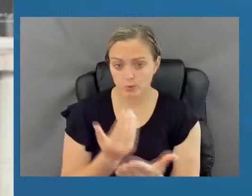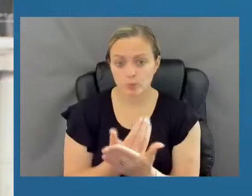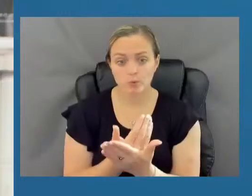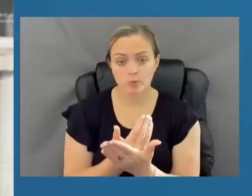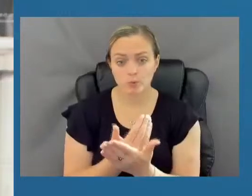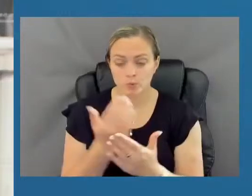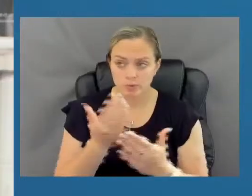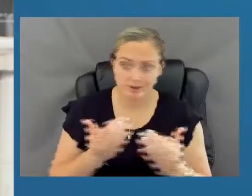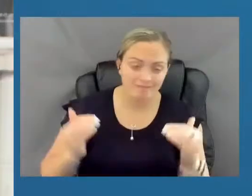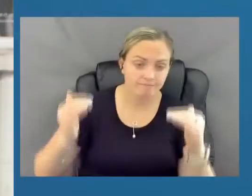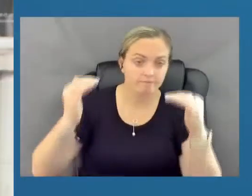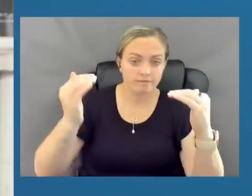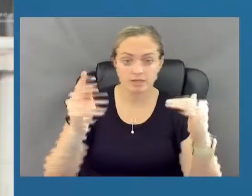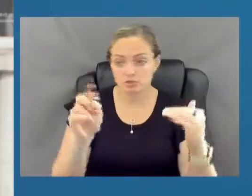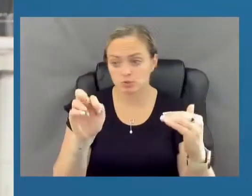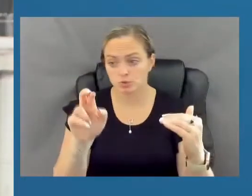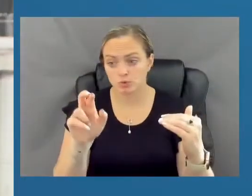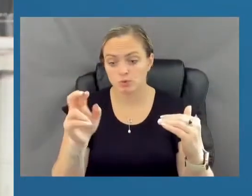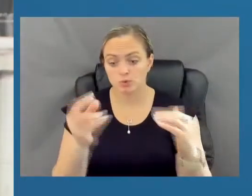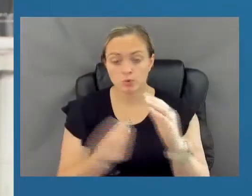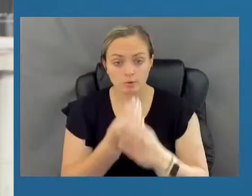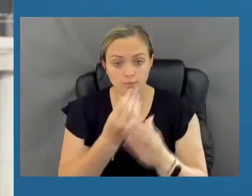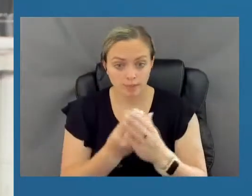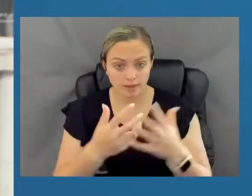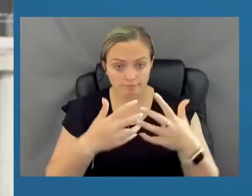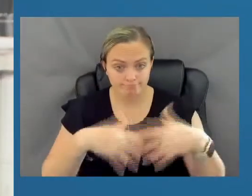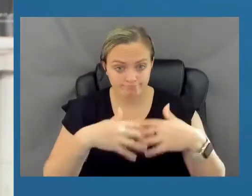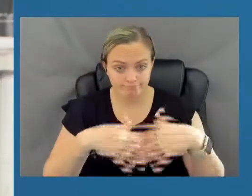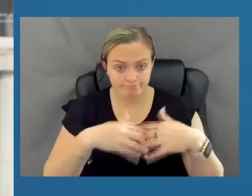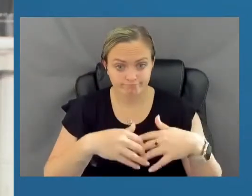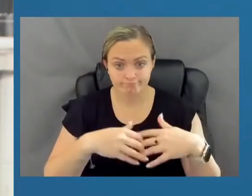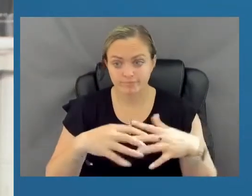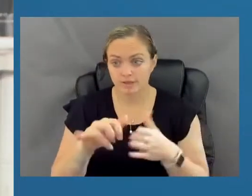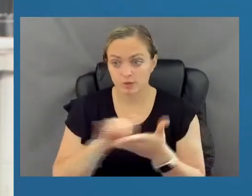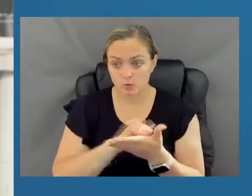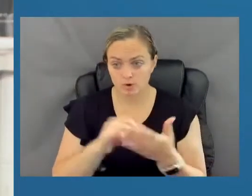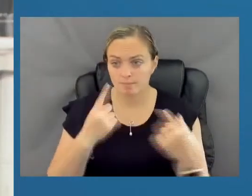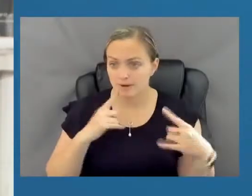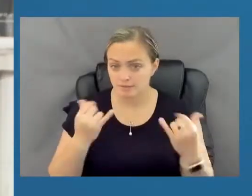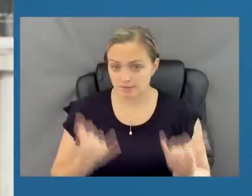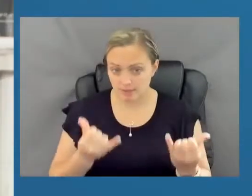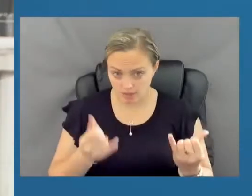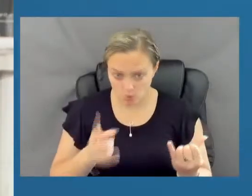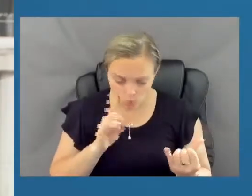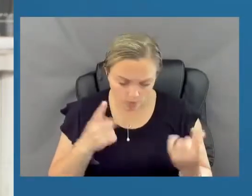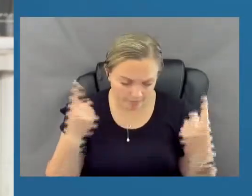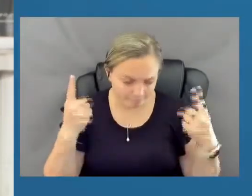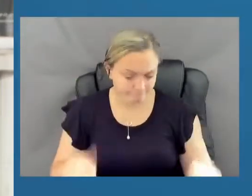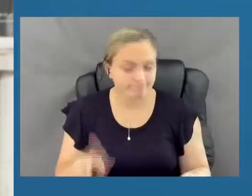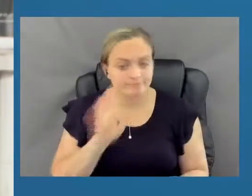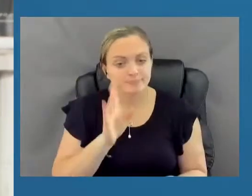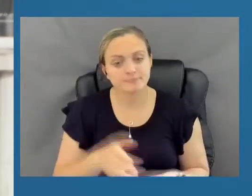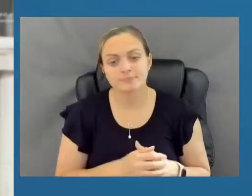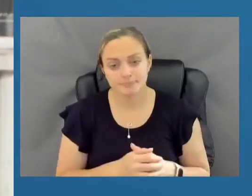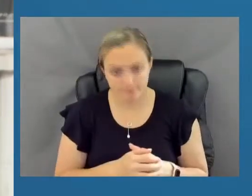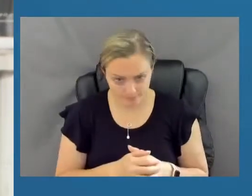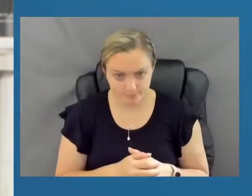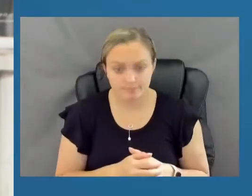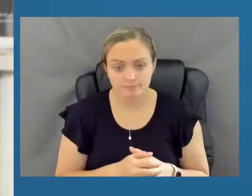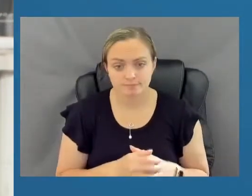advanced nuclear plant in upstate New York. Announcing that here today, and we're going to get it done.